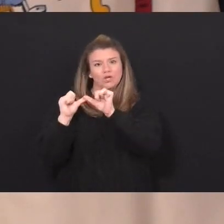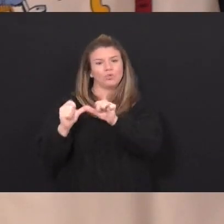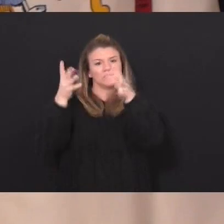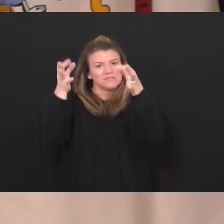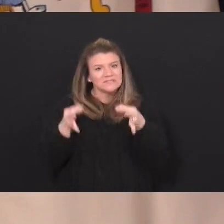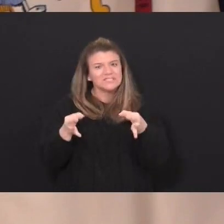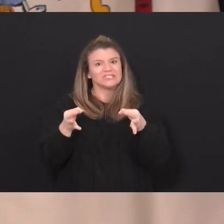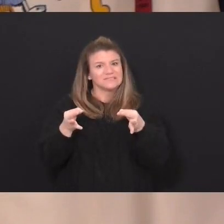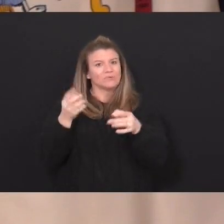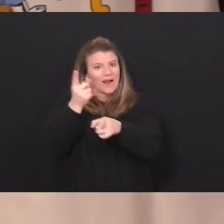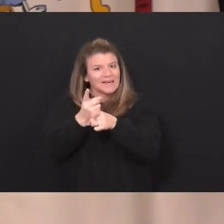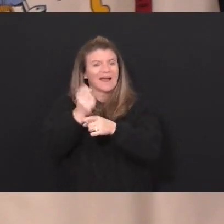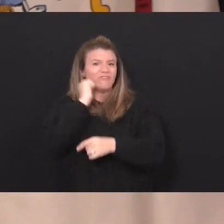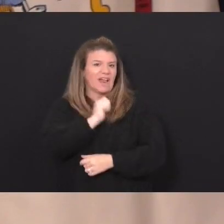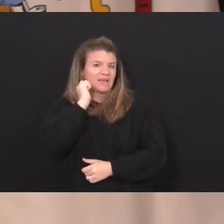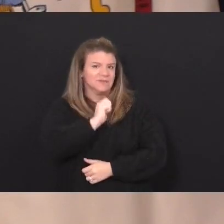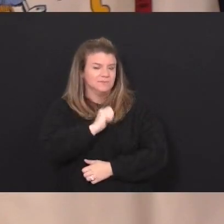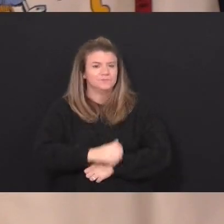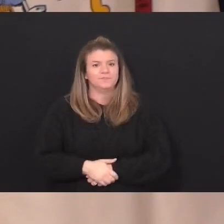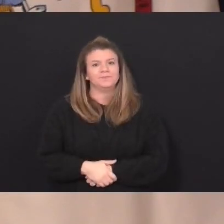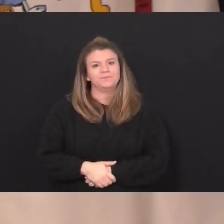every day.